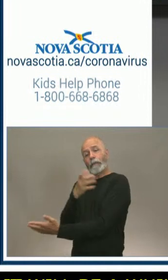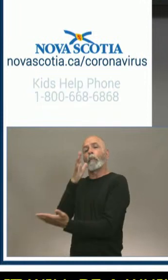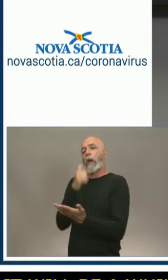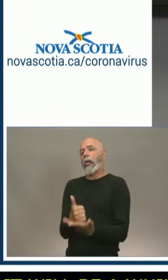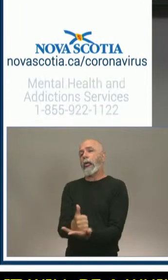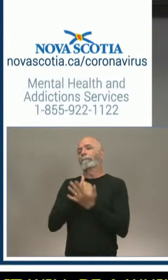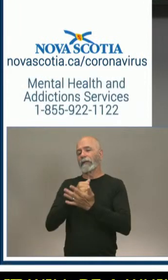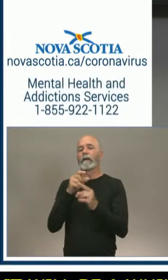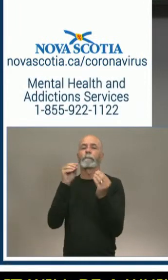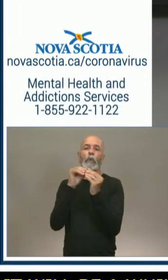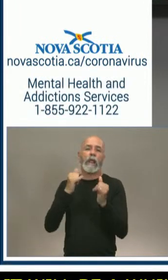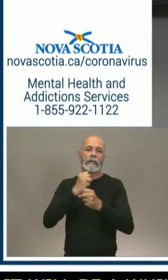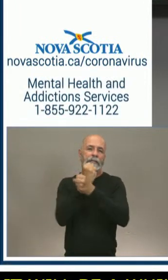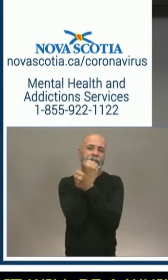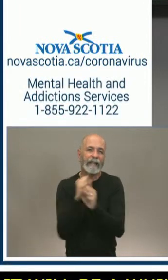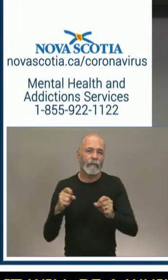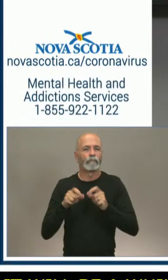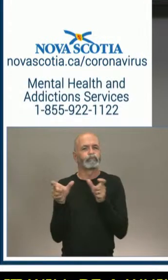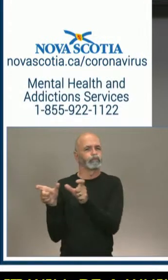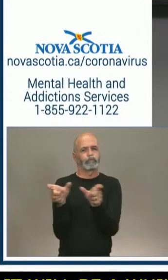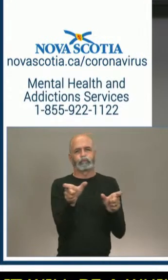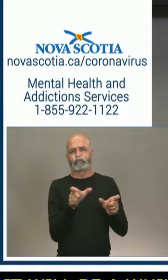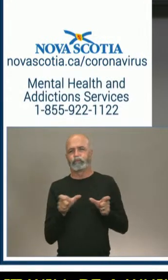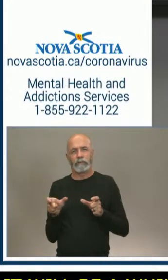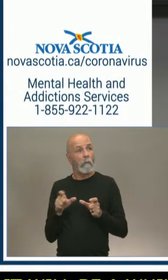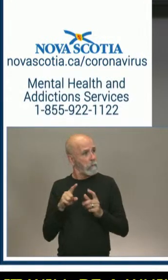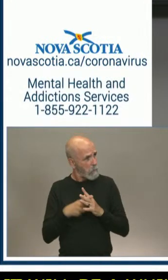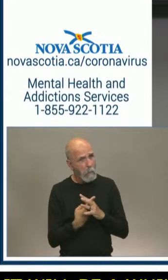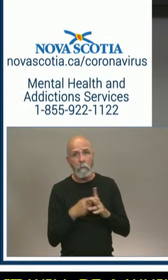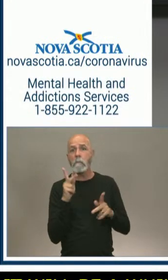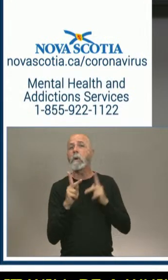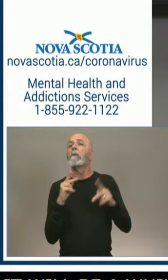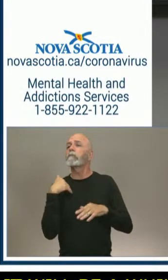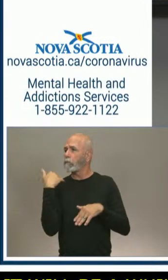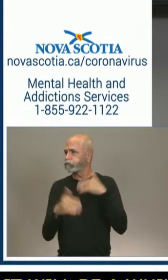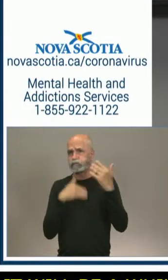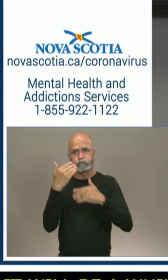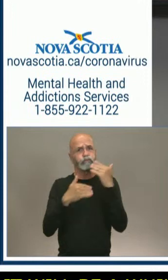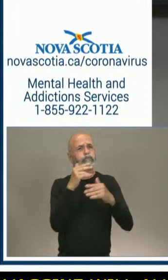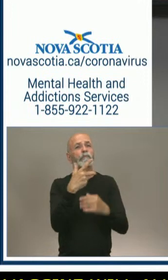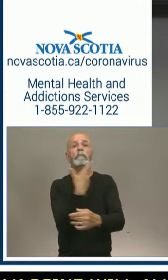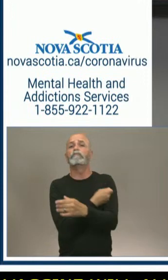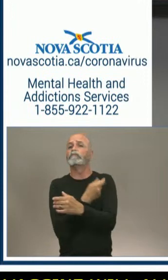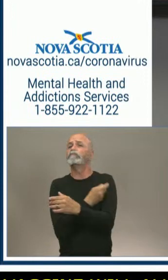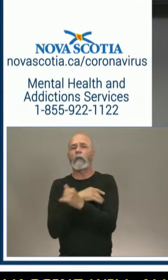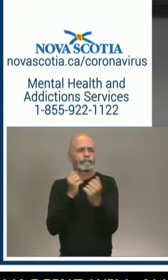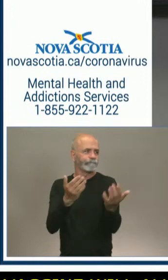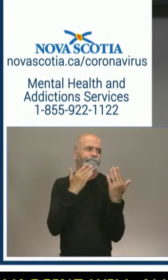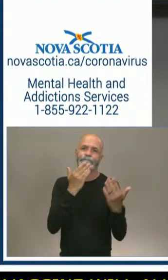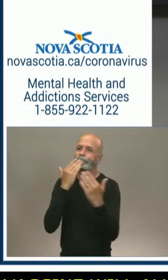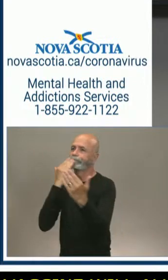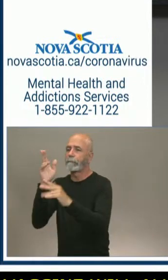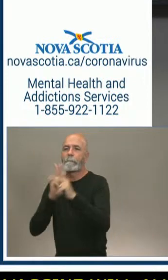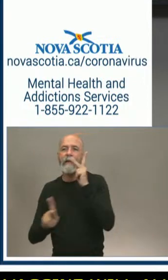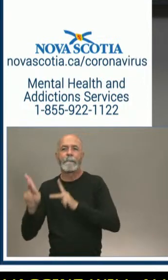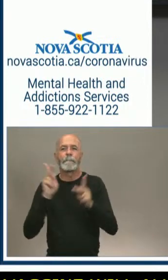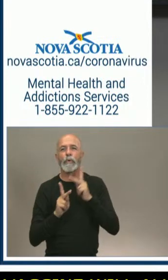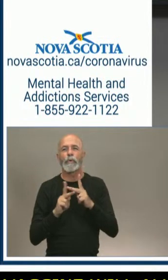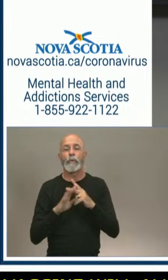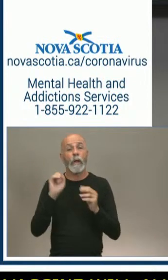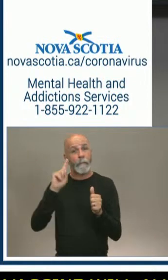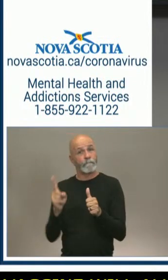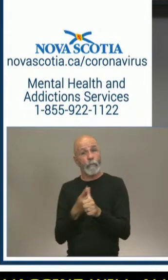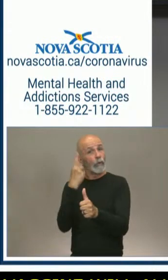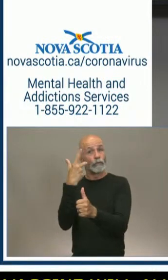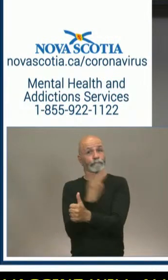Our vaccine rollout is going very well, thanks to Nova Scotians. Our first dose coverage rates are high and continuing to